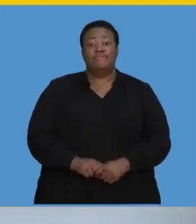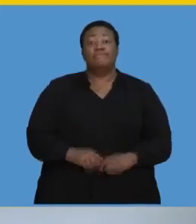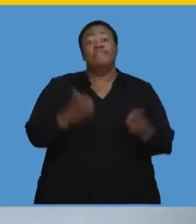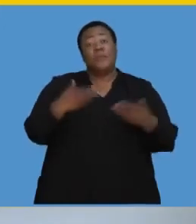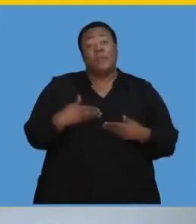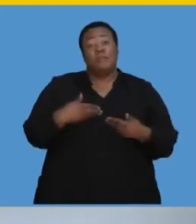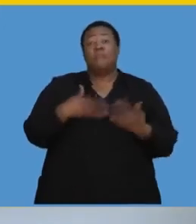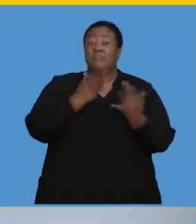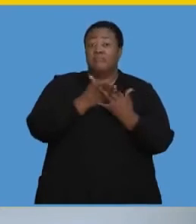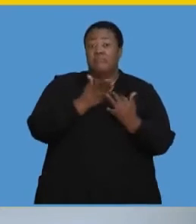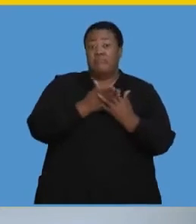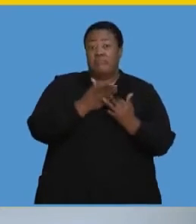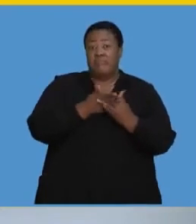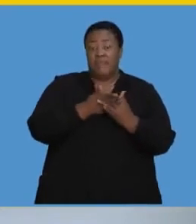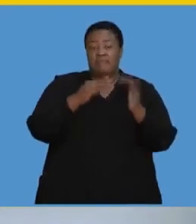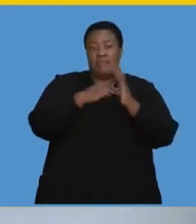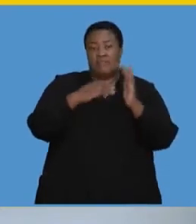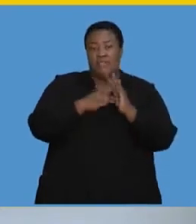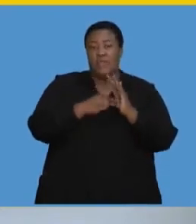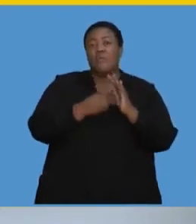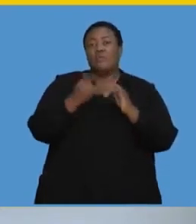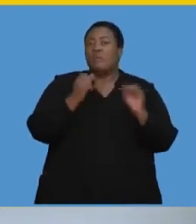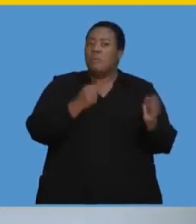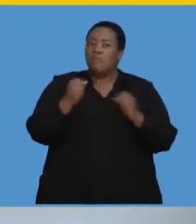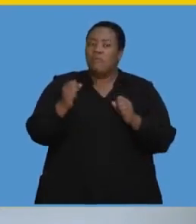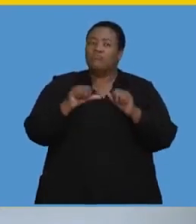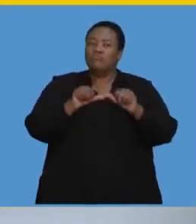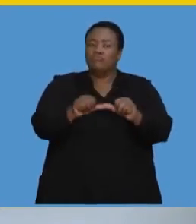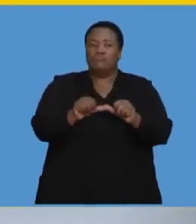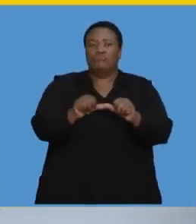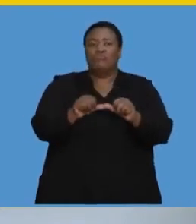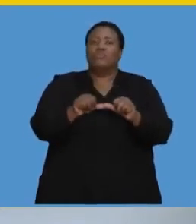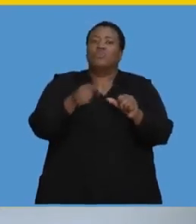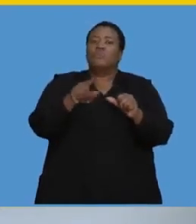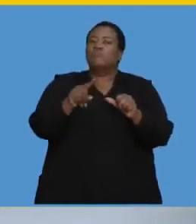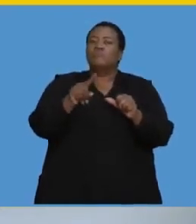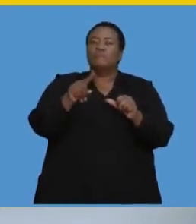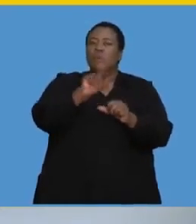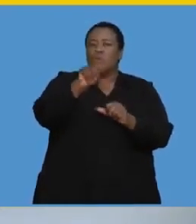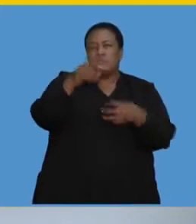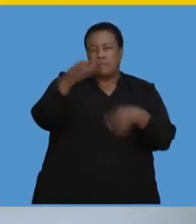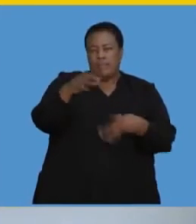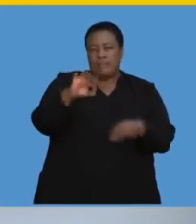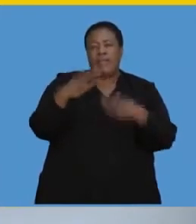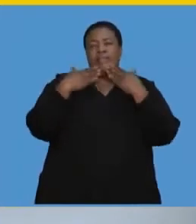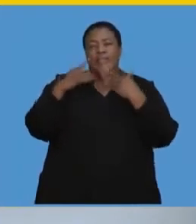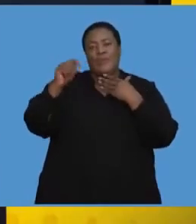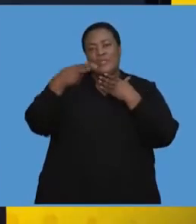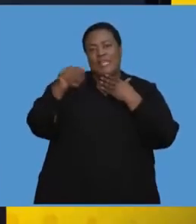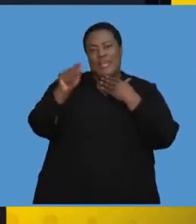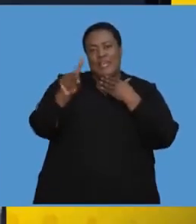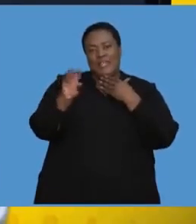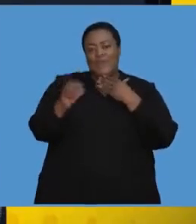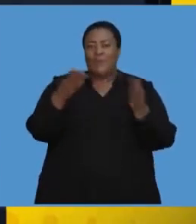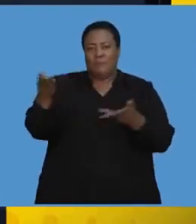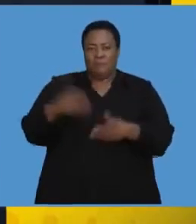Welcome back from the break, Matrix. We are still doing your exam prep to help you for the upcoming exams. Thank you so much, Tando, and over to you.